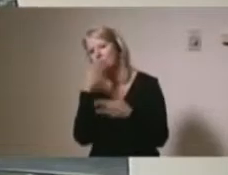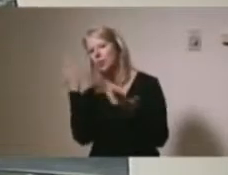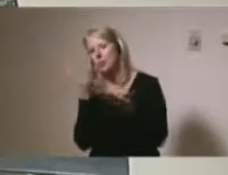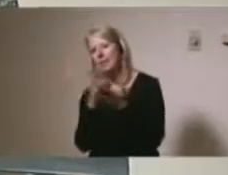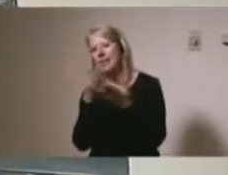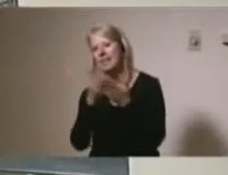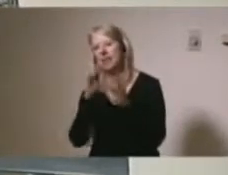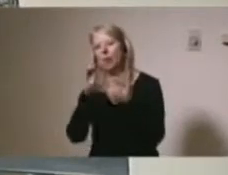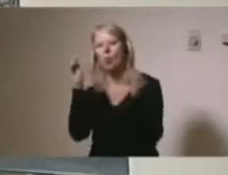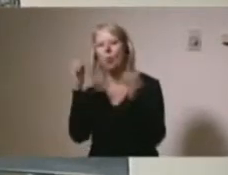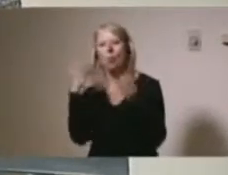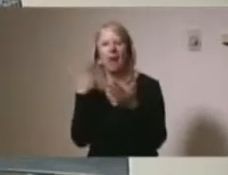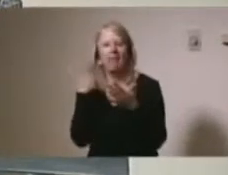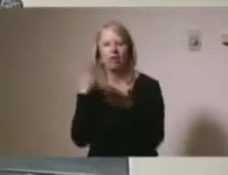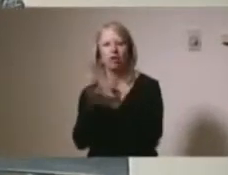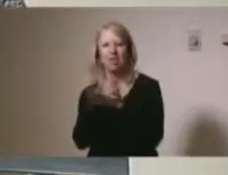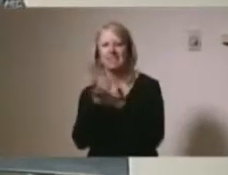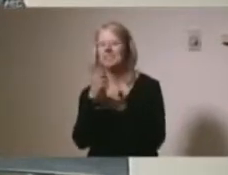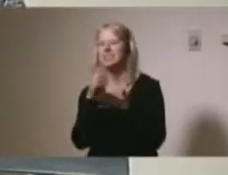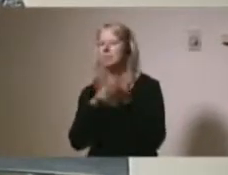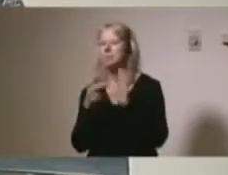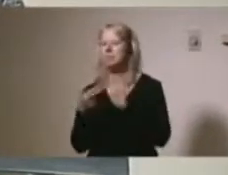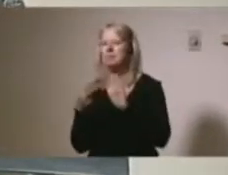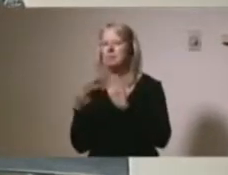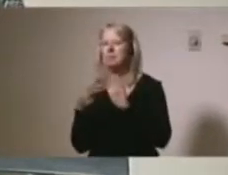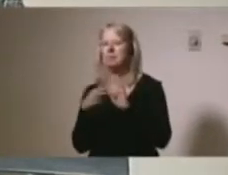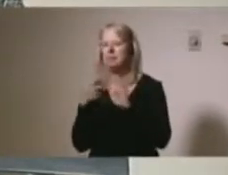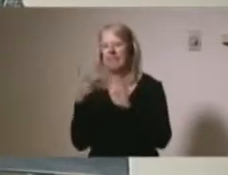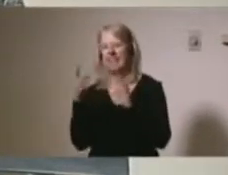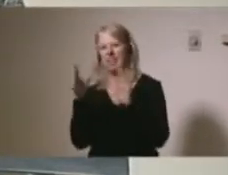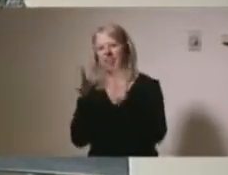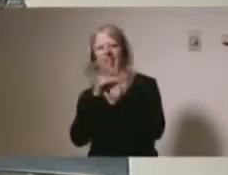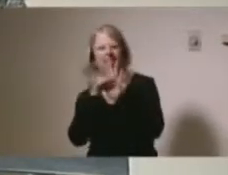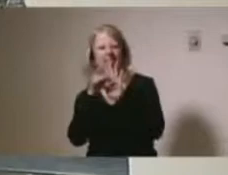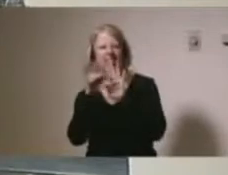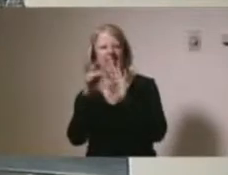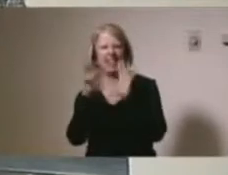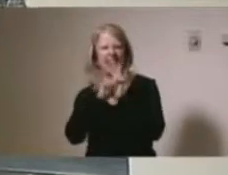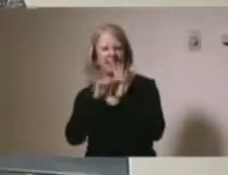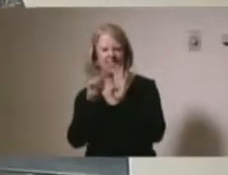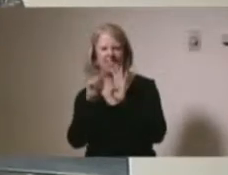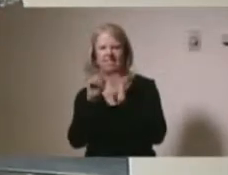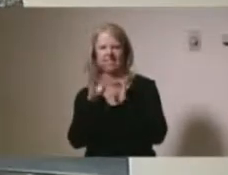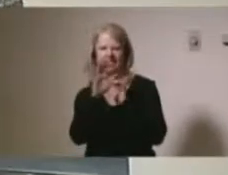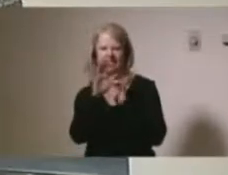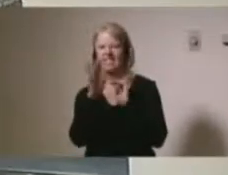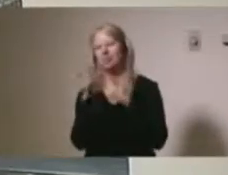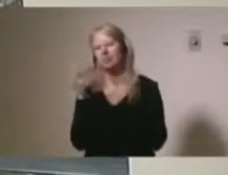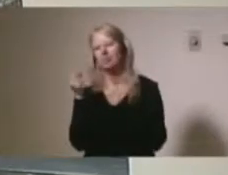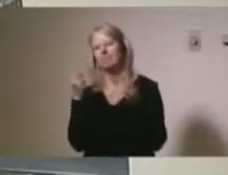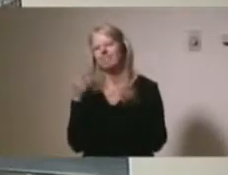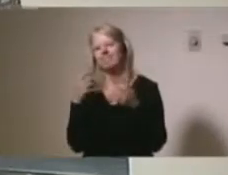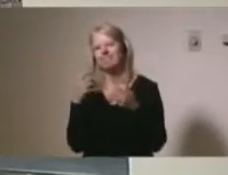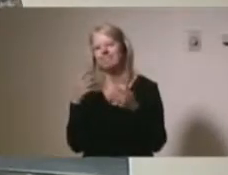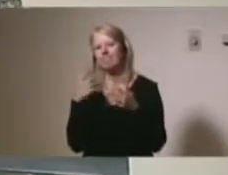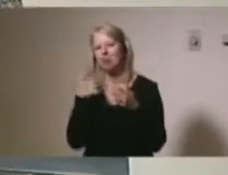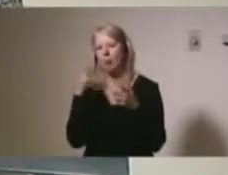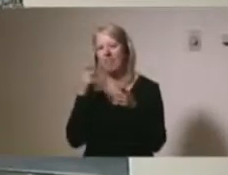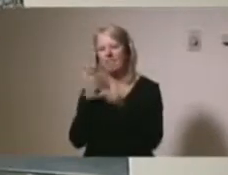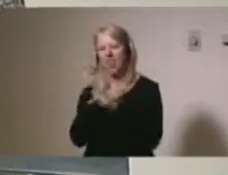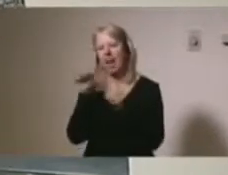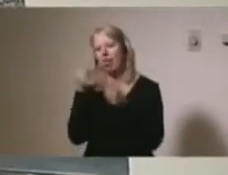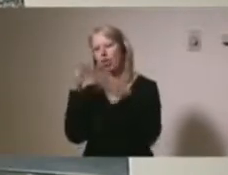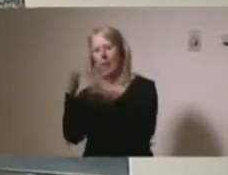creates certain stigma. So now we're working on distributing prepaid credit cards that can be